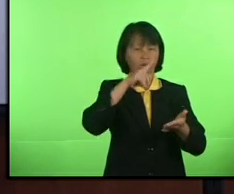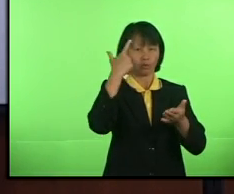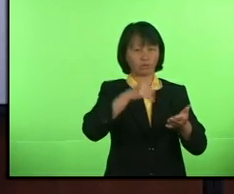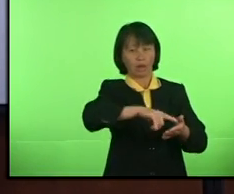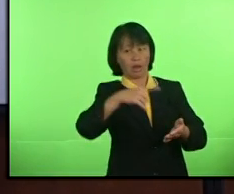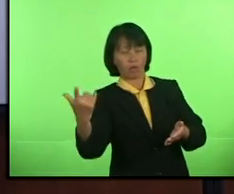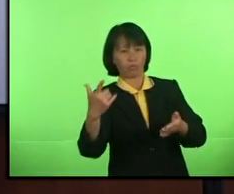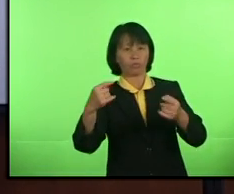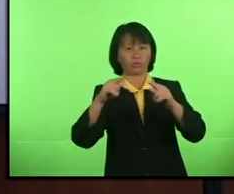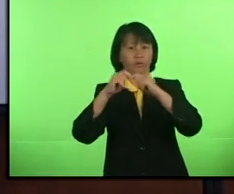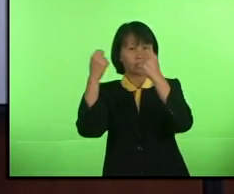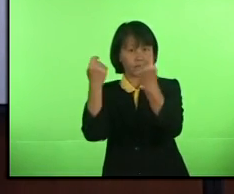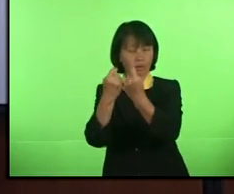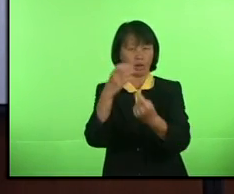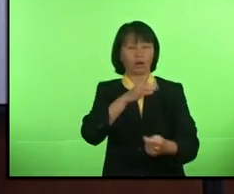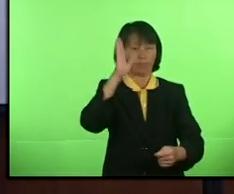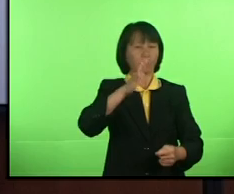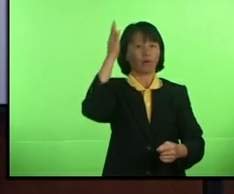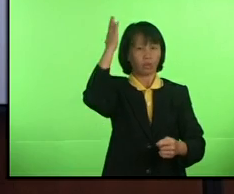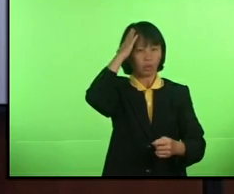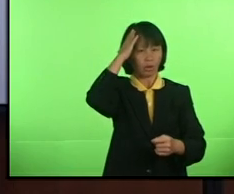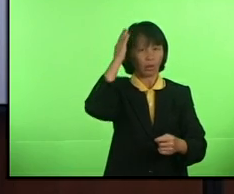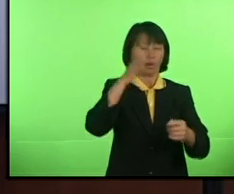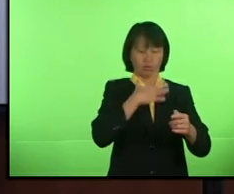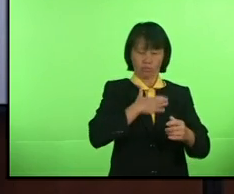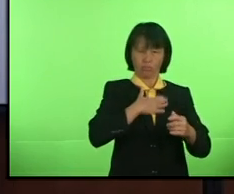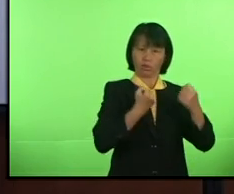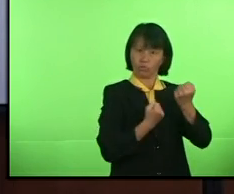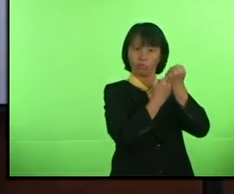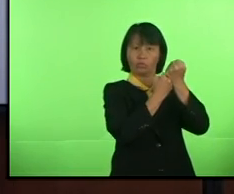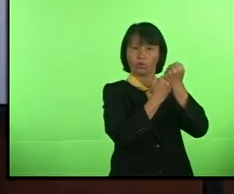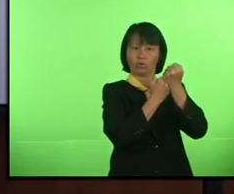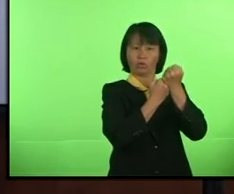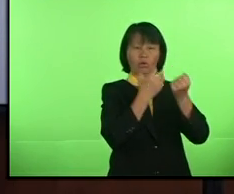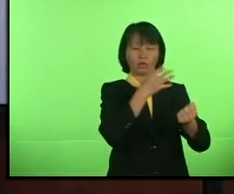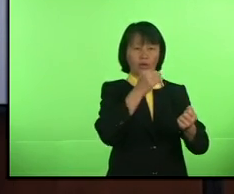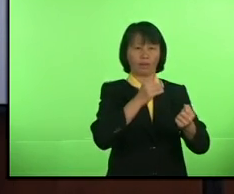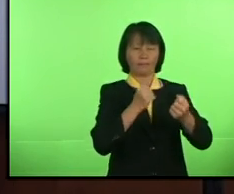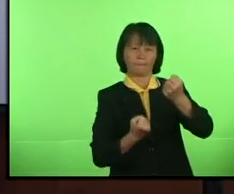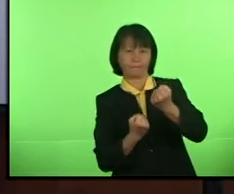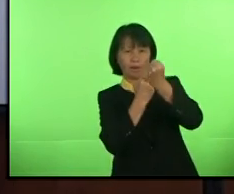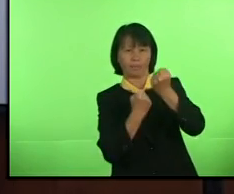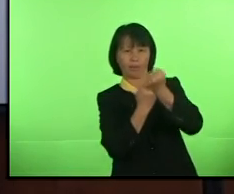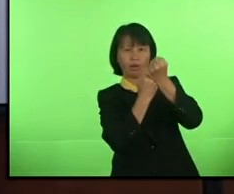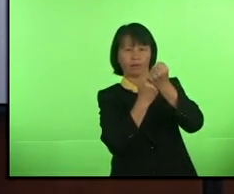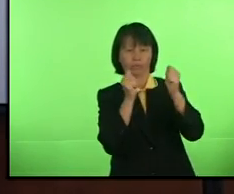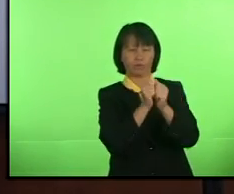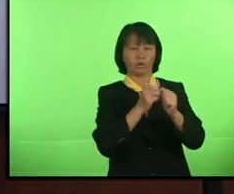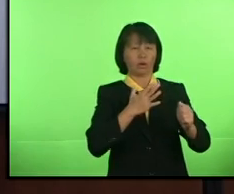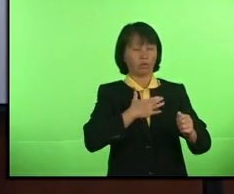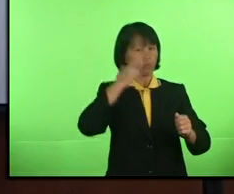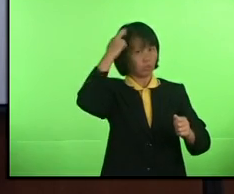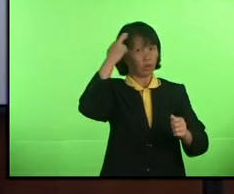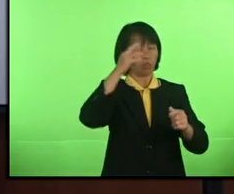team. And you must also know the reasons of your team as well. And backing it up with your reasoning